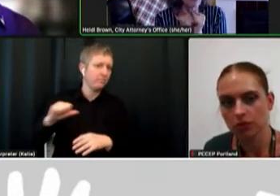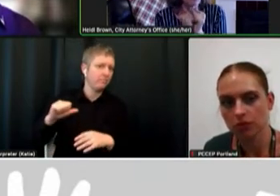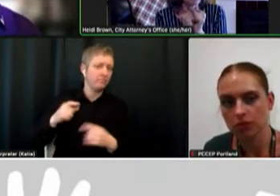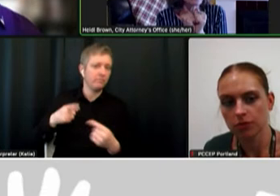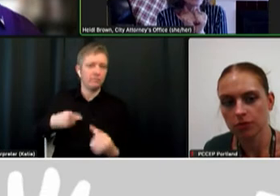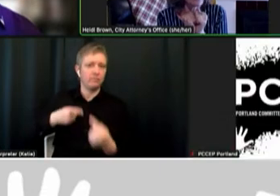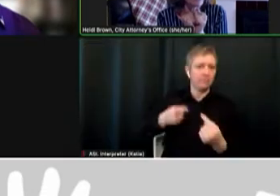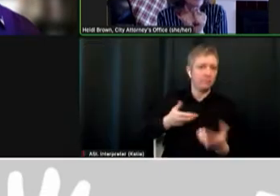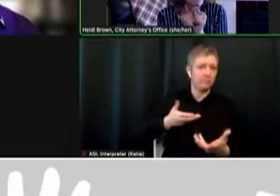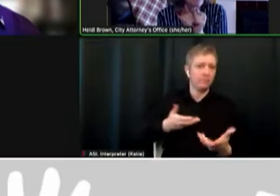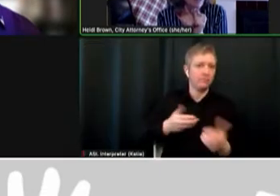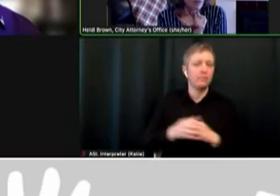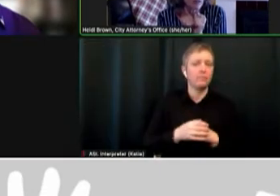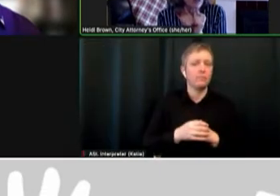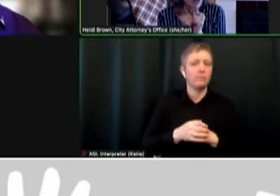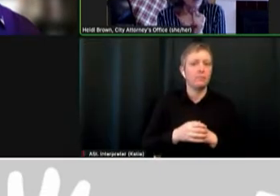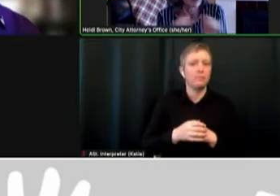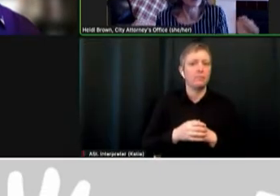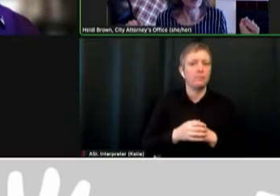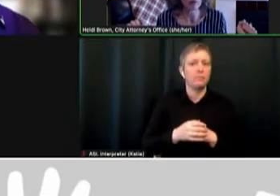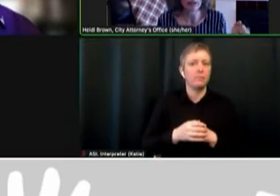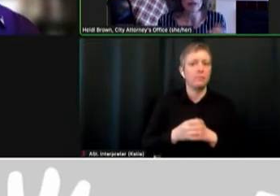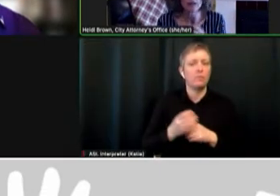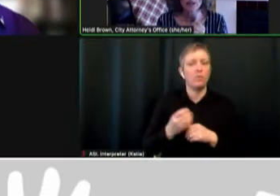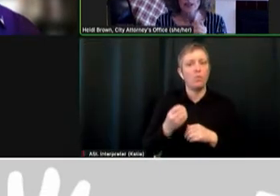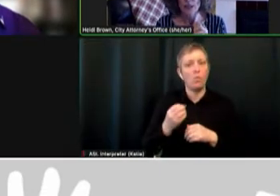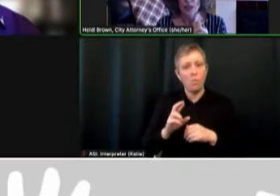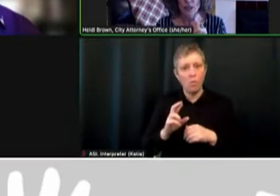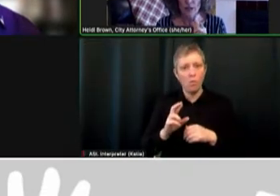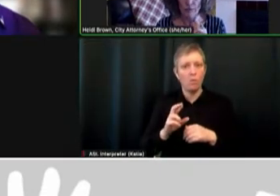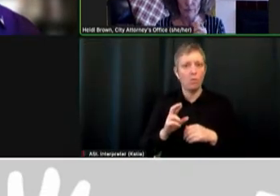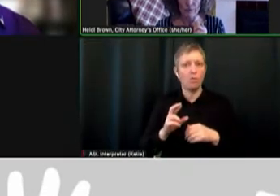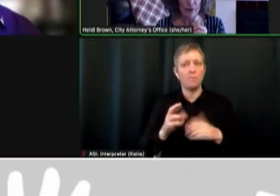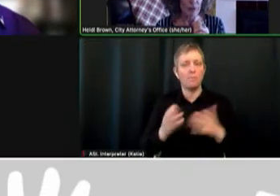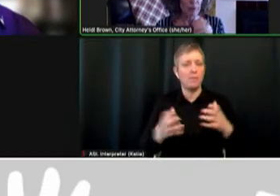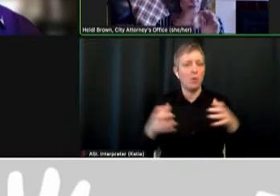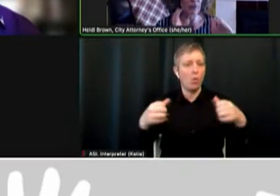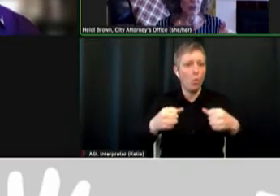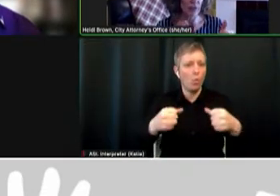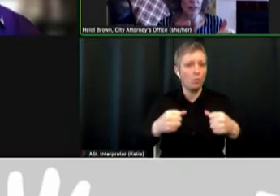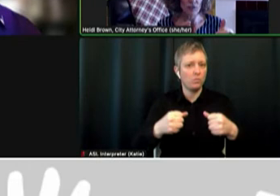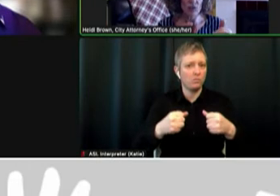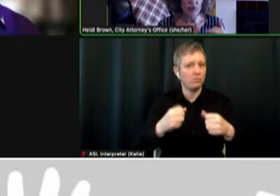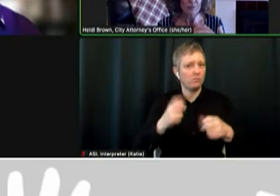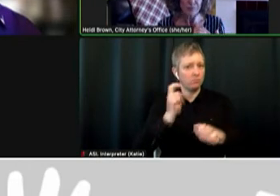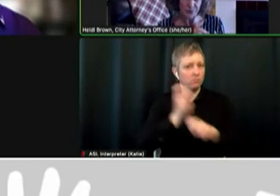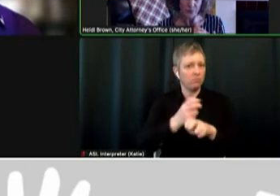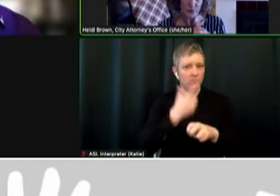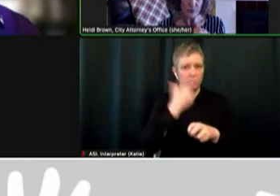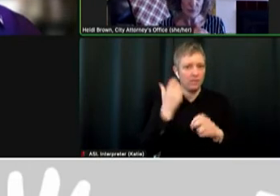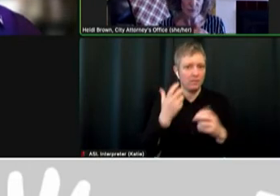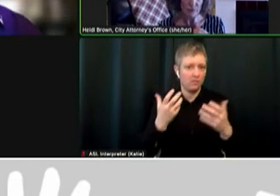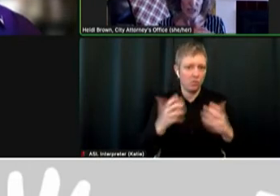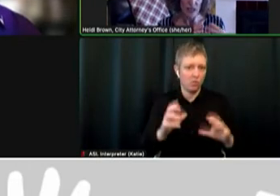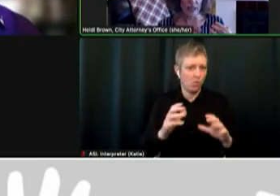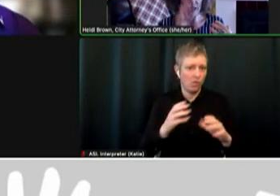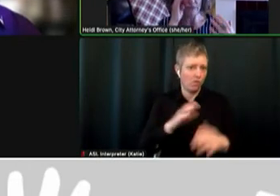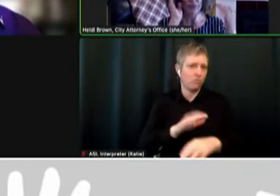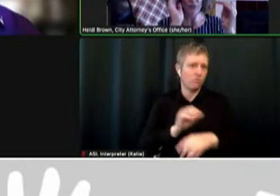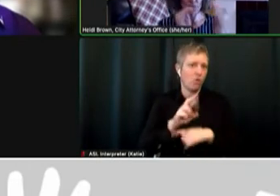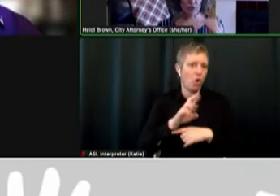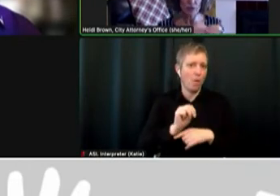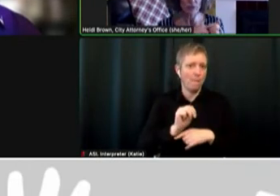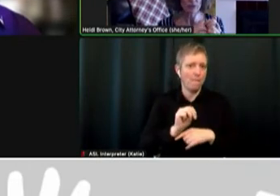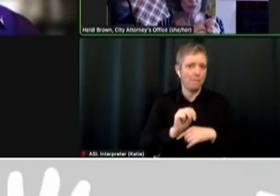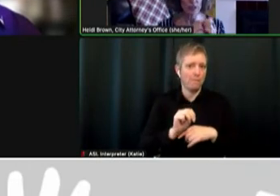maybe holding tight if they don't want their arms to be pulled out, but the person is not injured. And